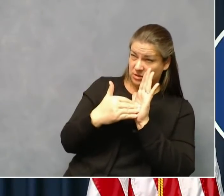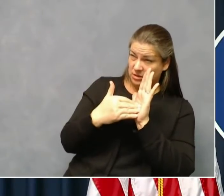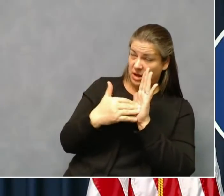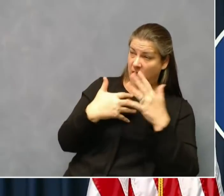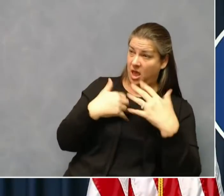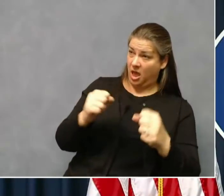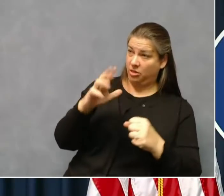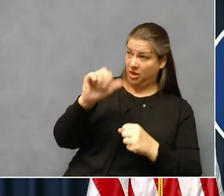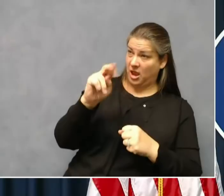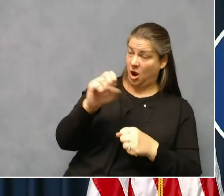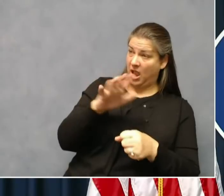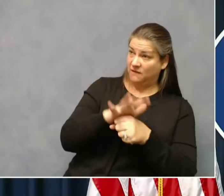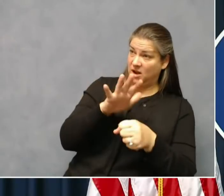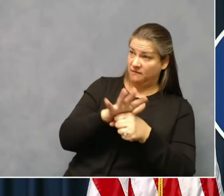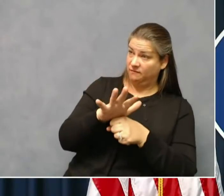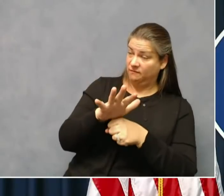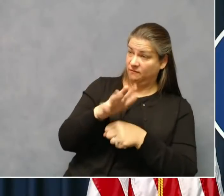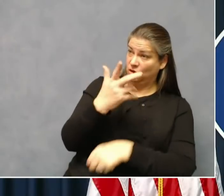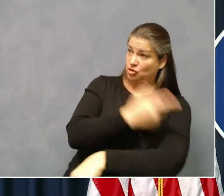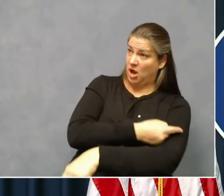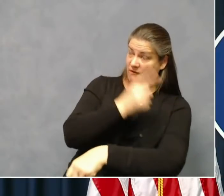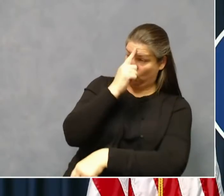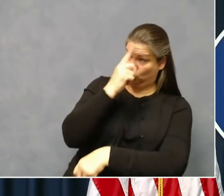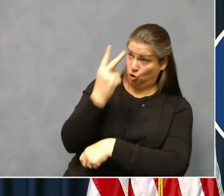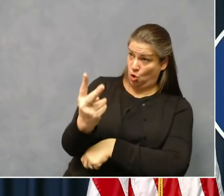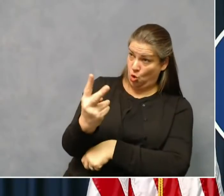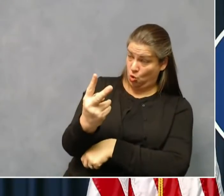for 2 shots 3 weeks apart.